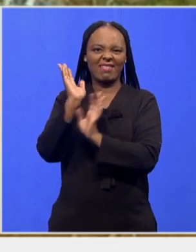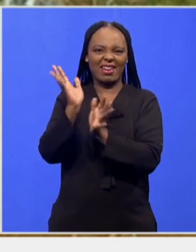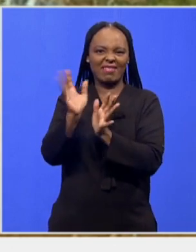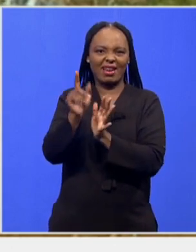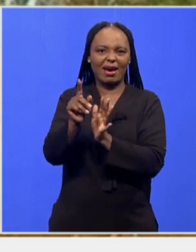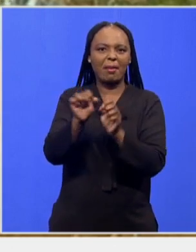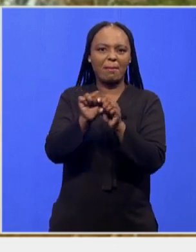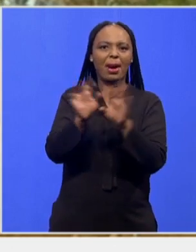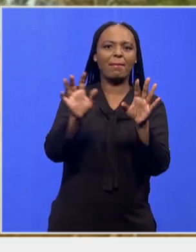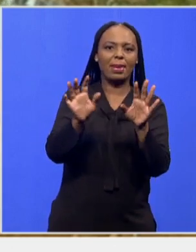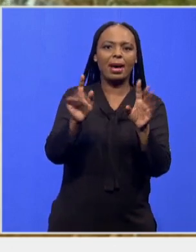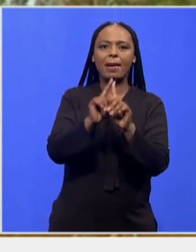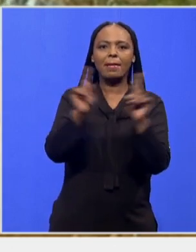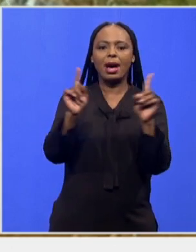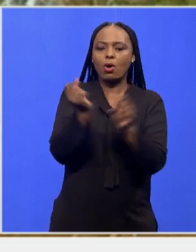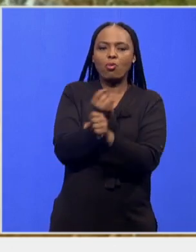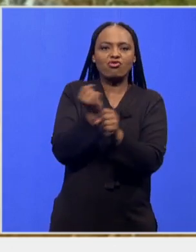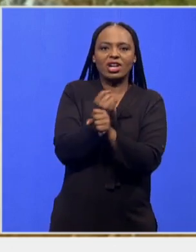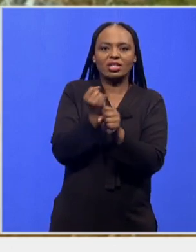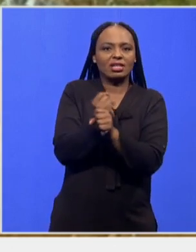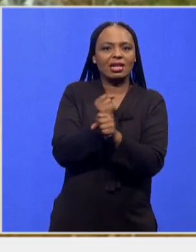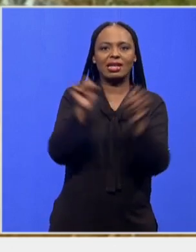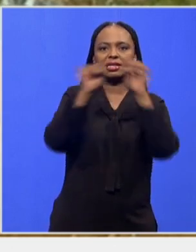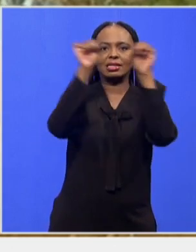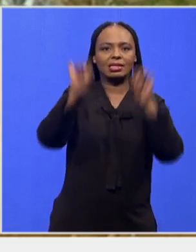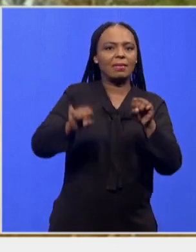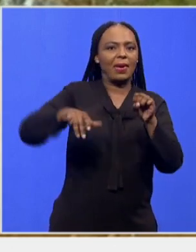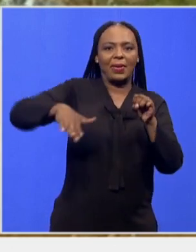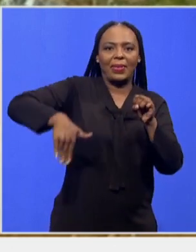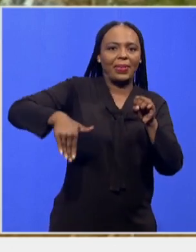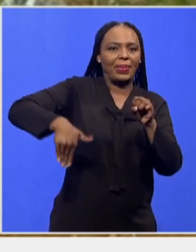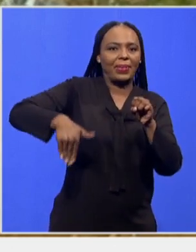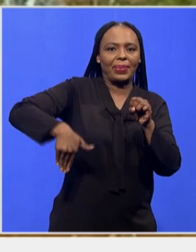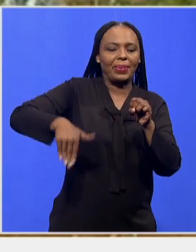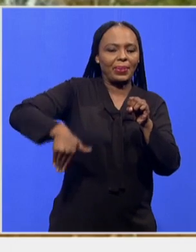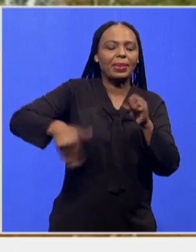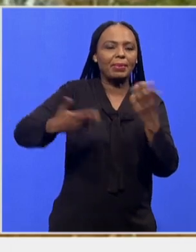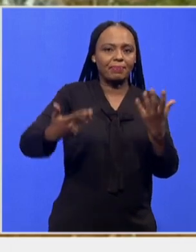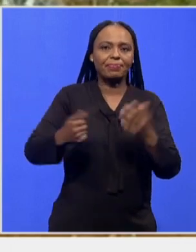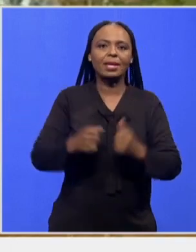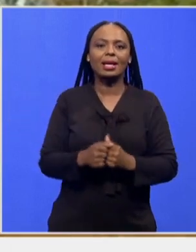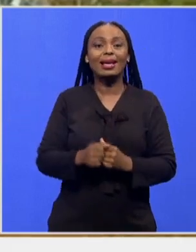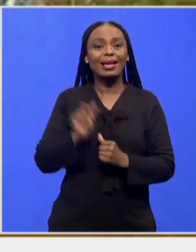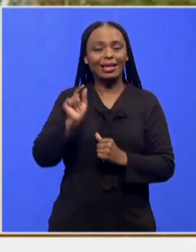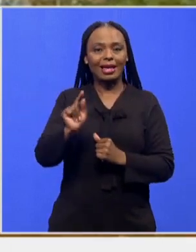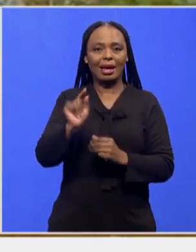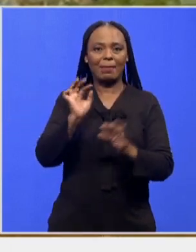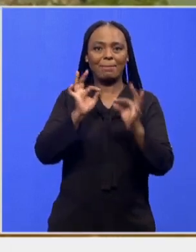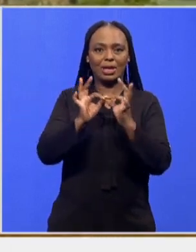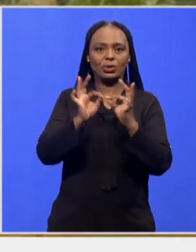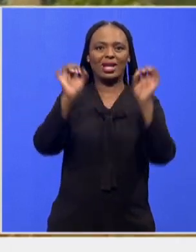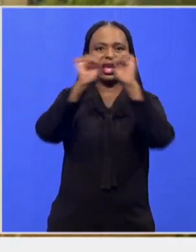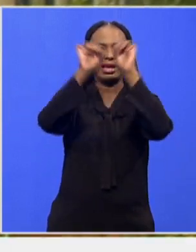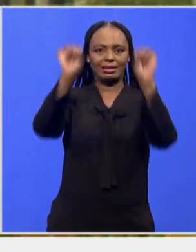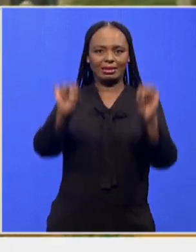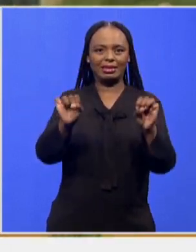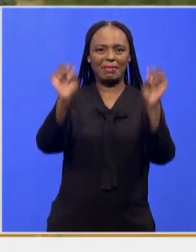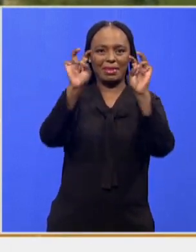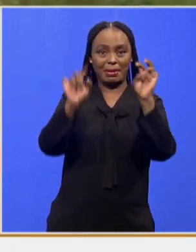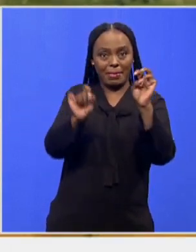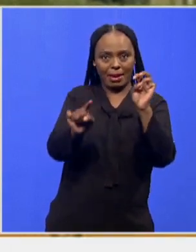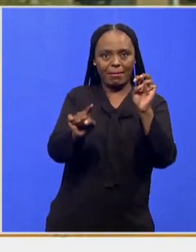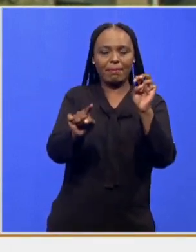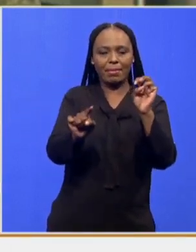still not operational at the moment. They're still doing, I think they call it preservation work on that particular unit. But we've also seen,